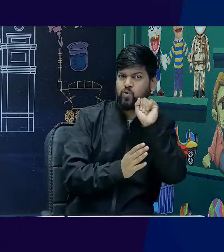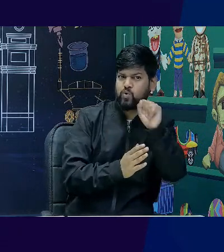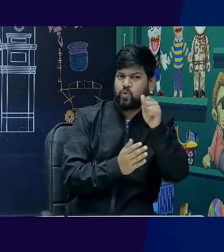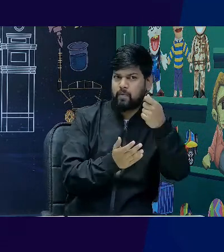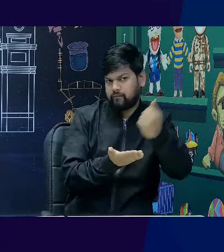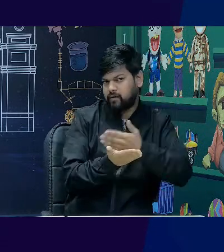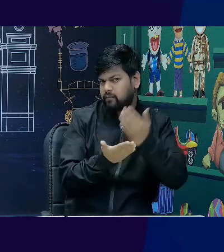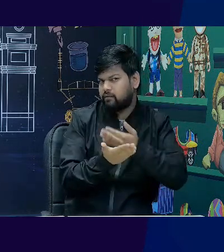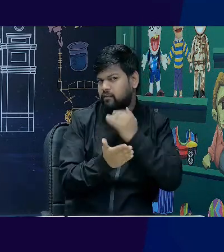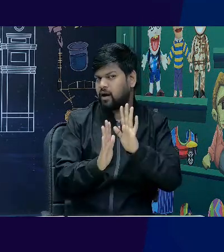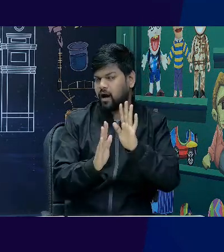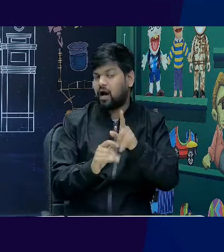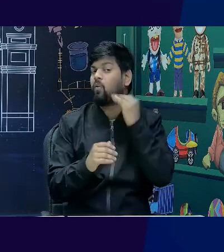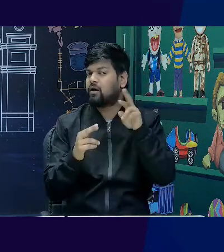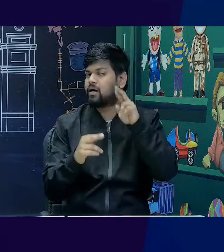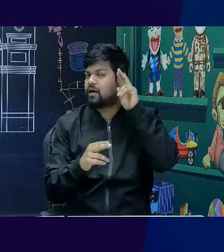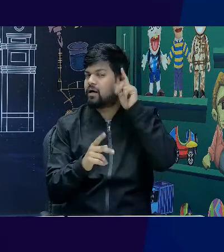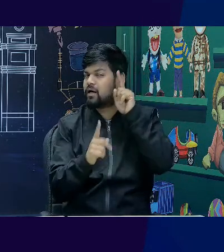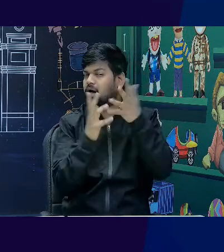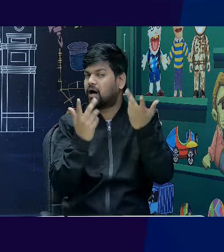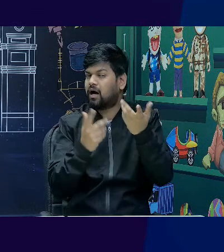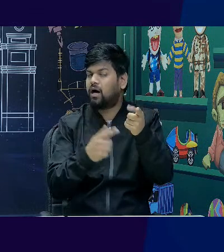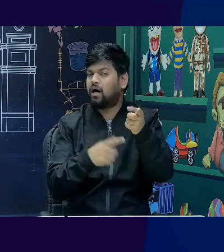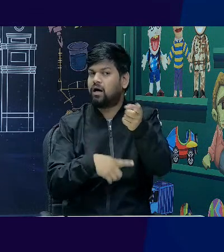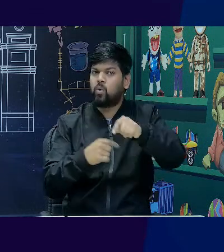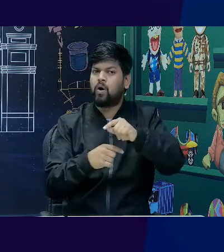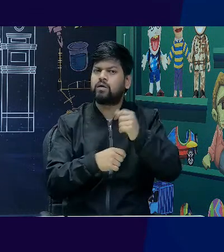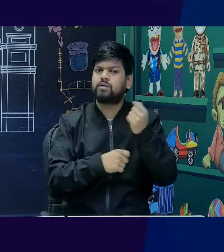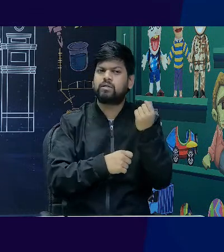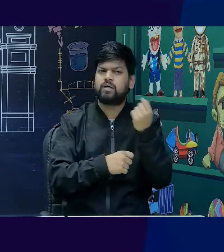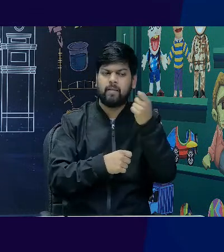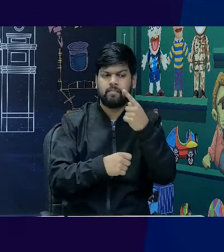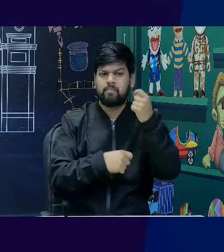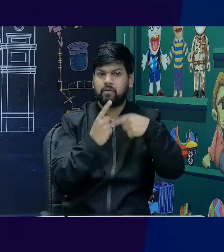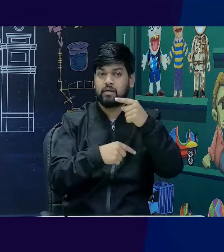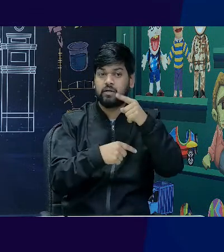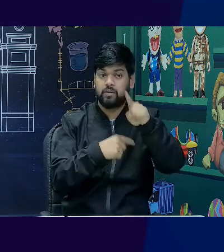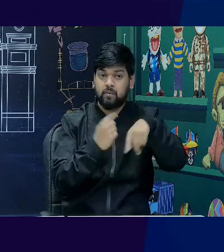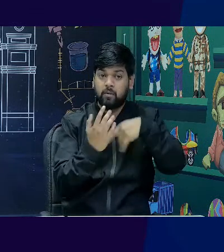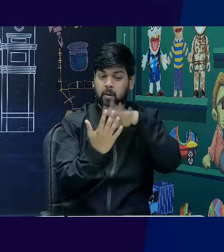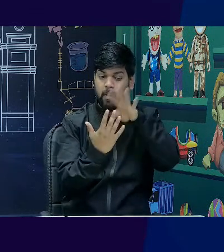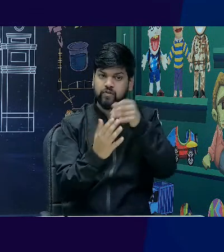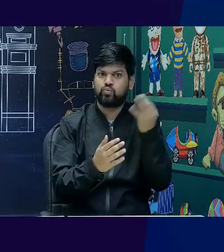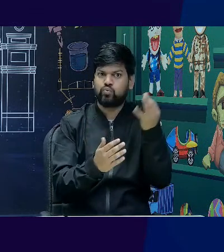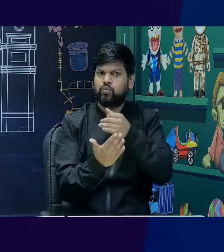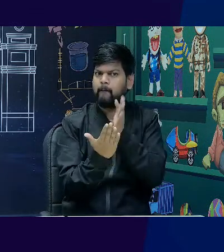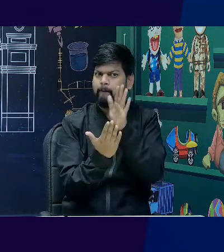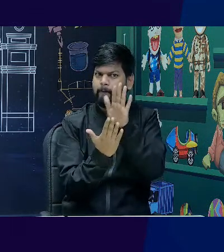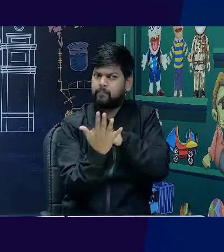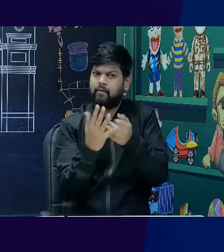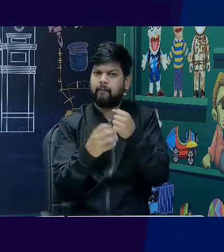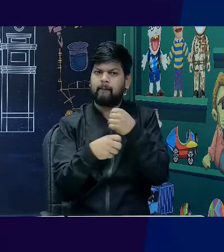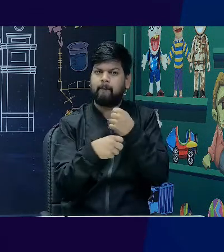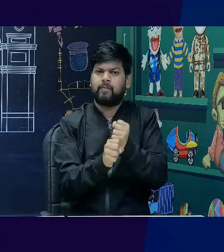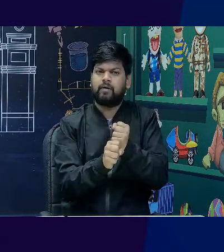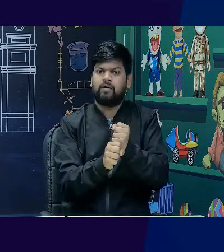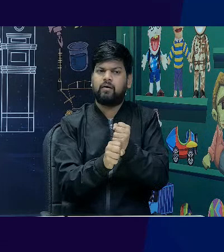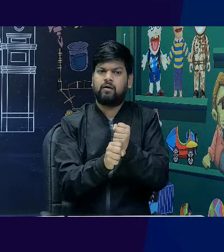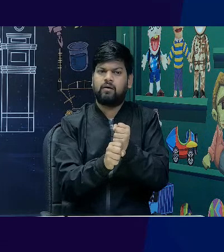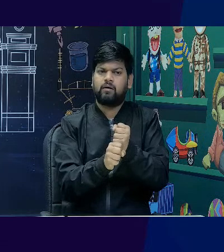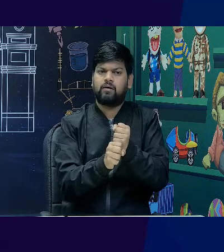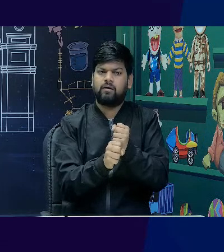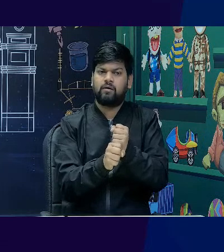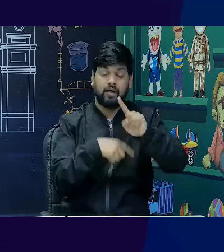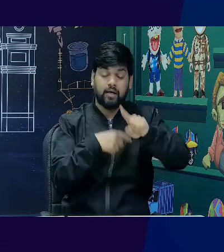expenses. That way you can make sure you're spending your money on things that really matter to you. When you budget, you decide where your money goes instead